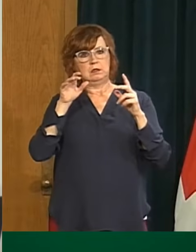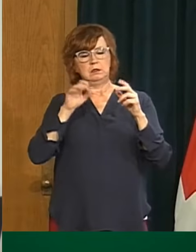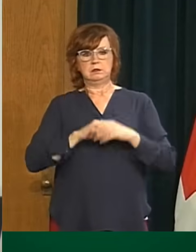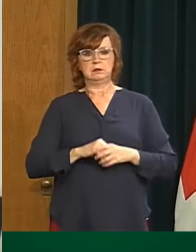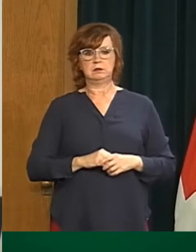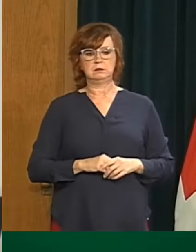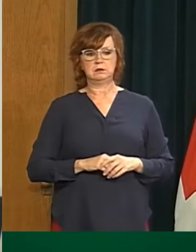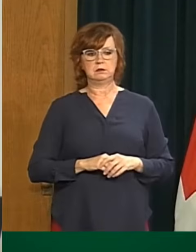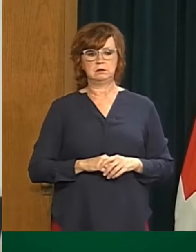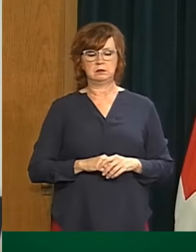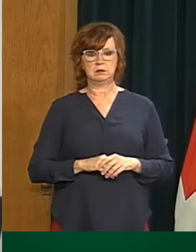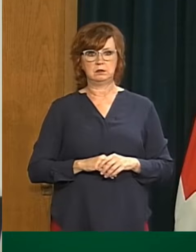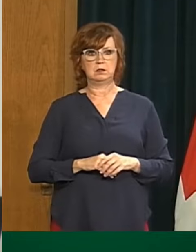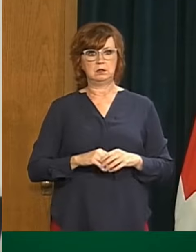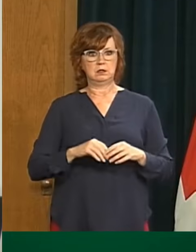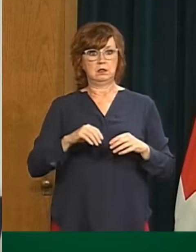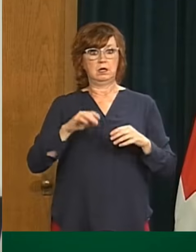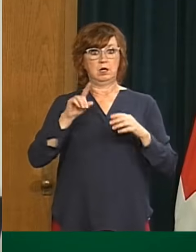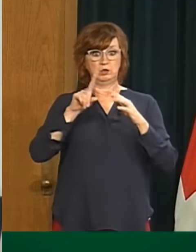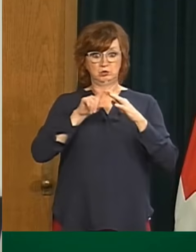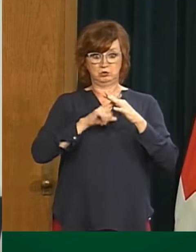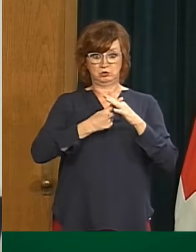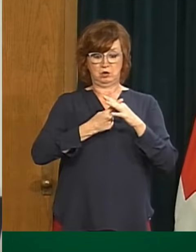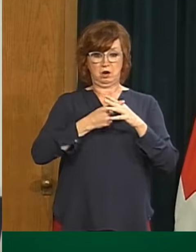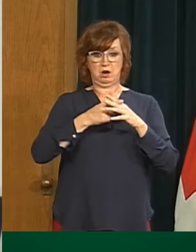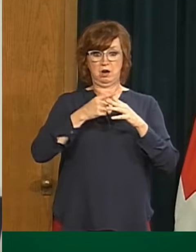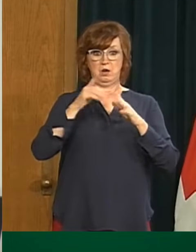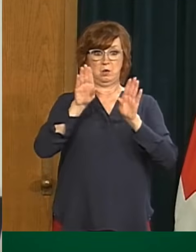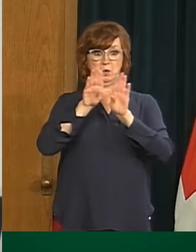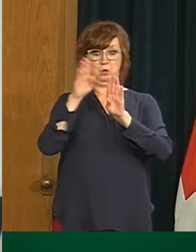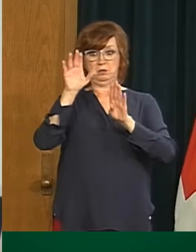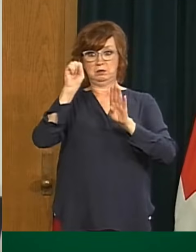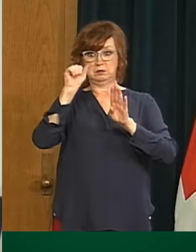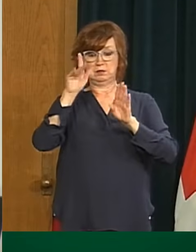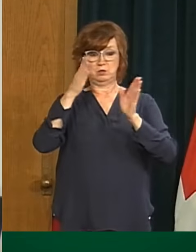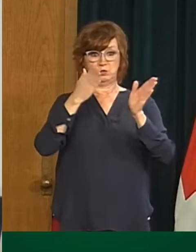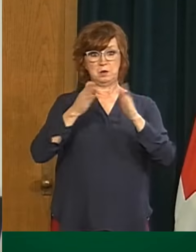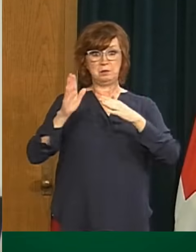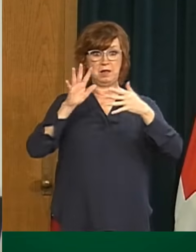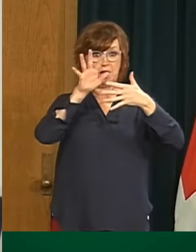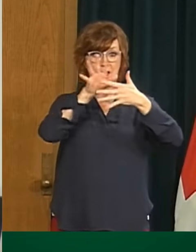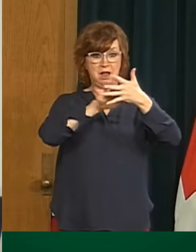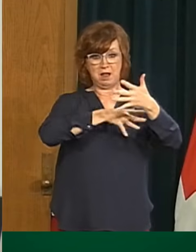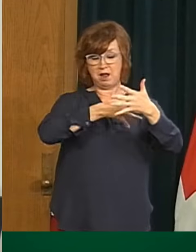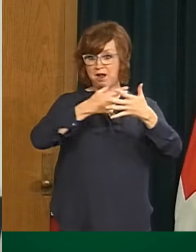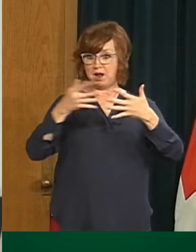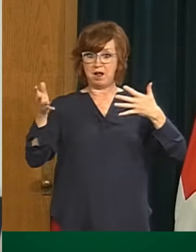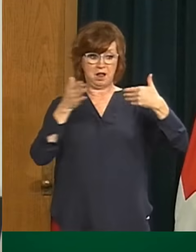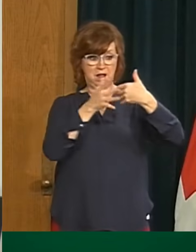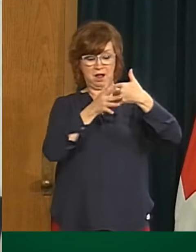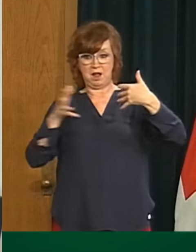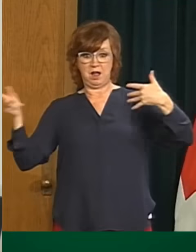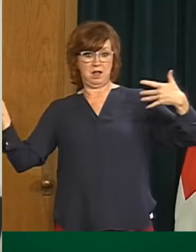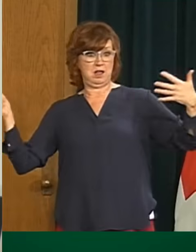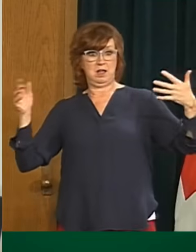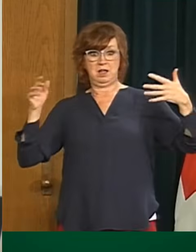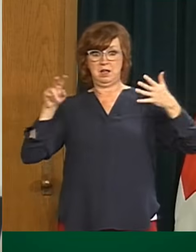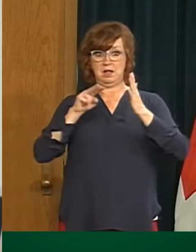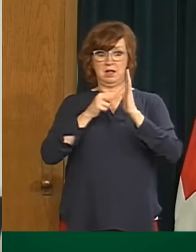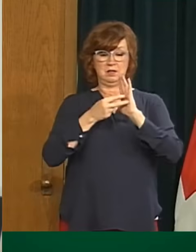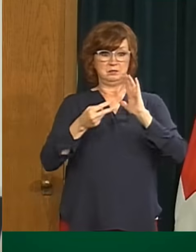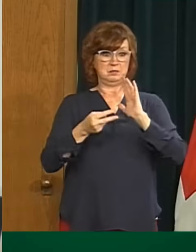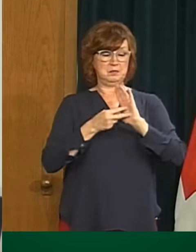are clear criteria that are posted online and have been updated today that give clear criteria that, similar